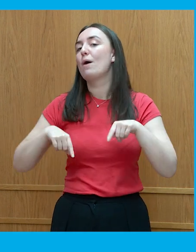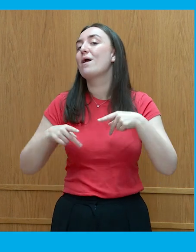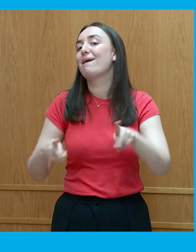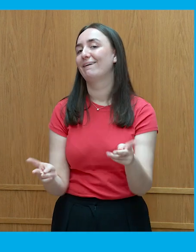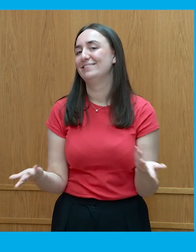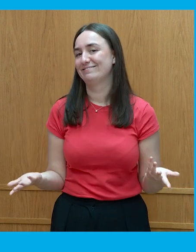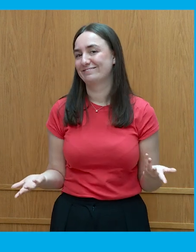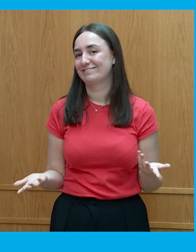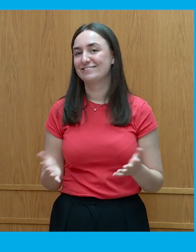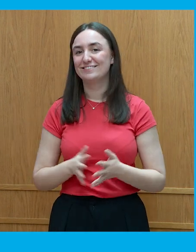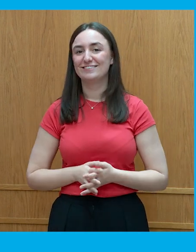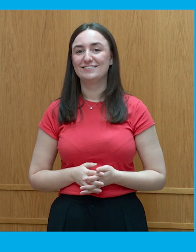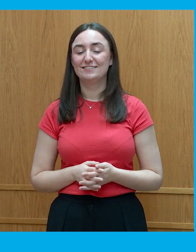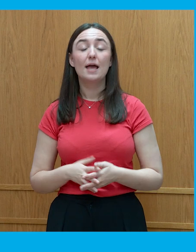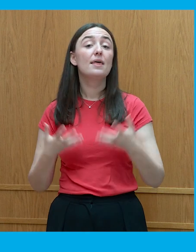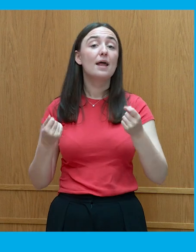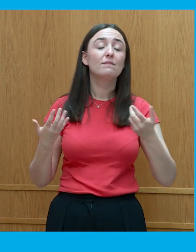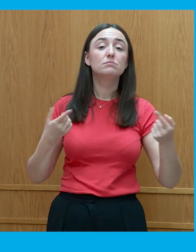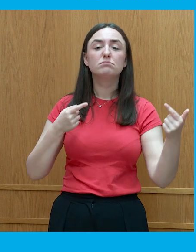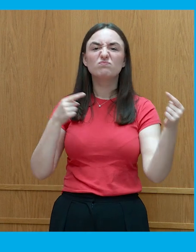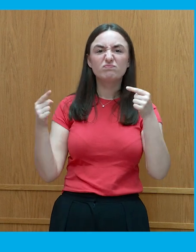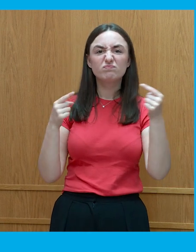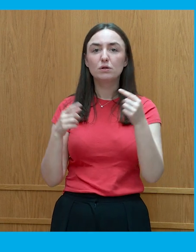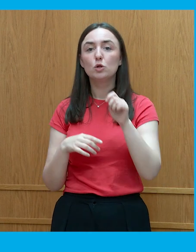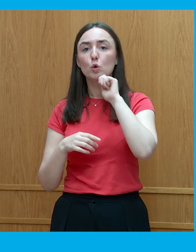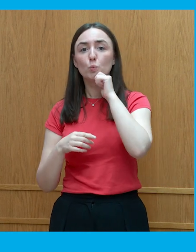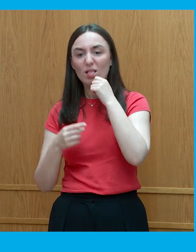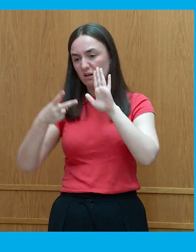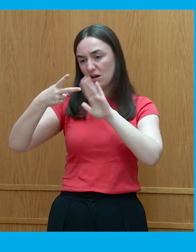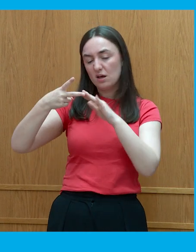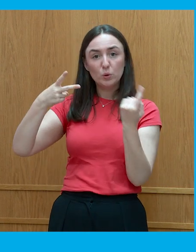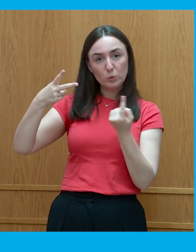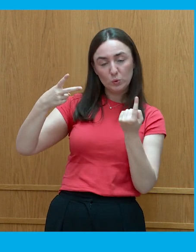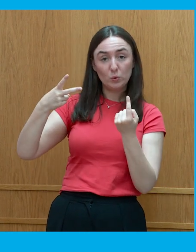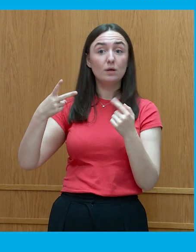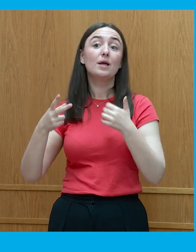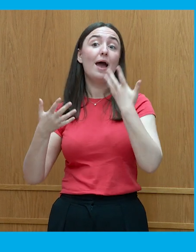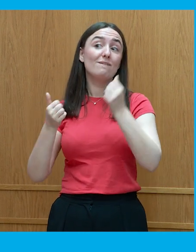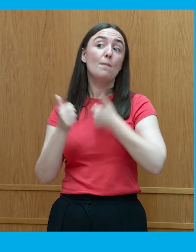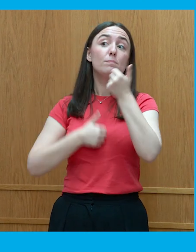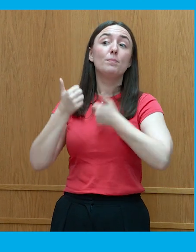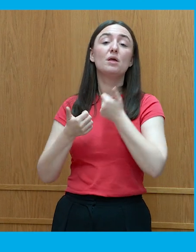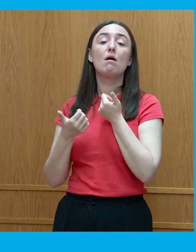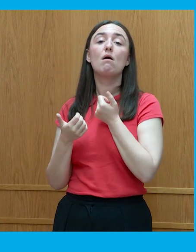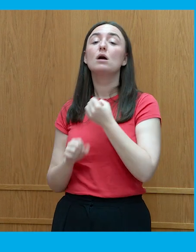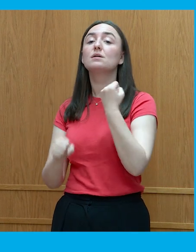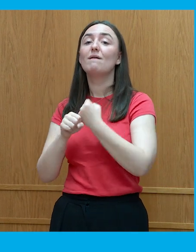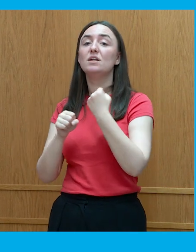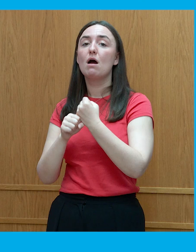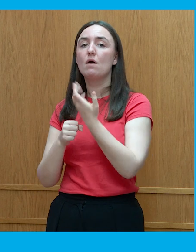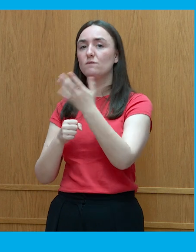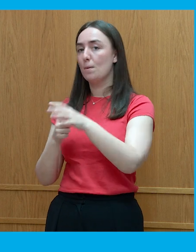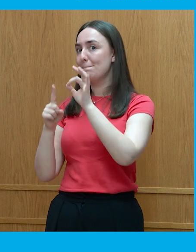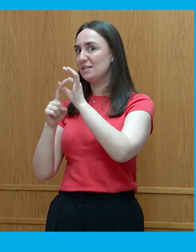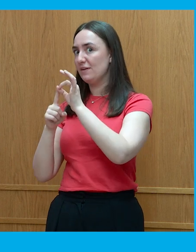that's right. And then there's a whole debate about who she picked for vice president. Why didn't she pick the very popular governor of Pennsylvania? Why did she pick